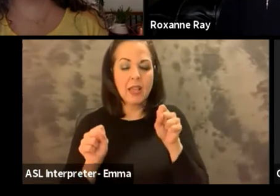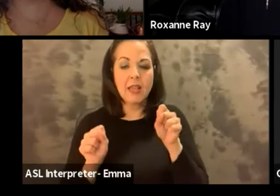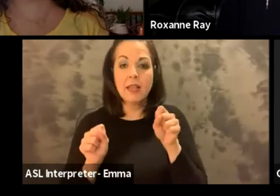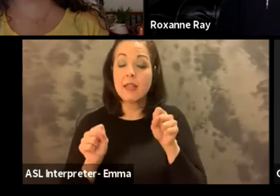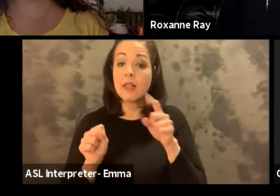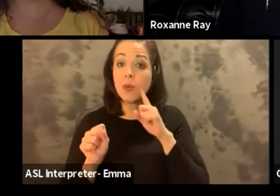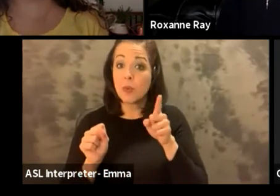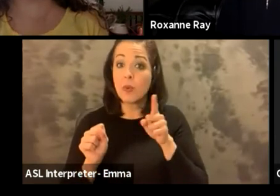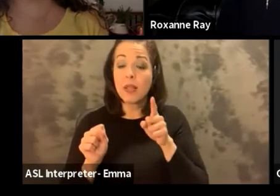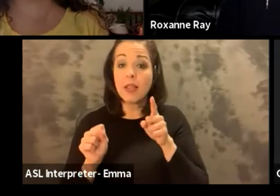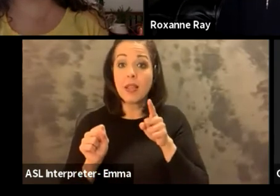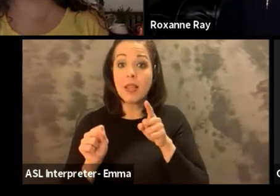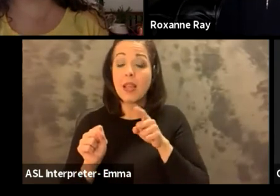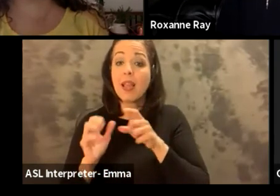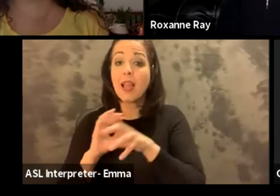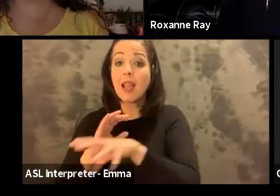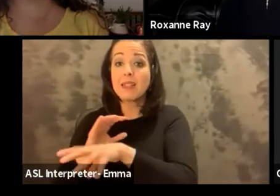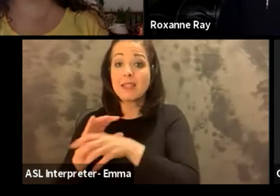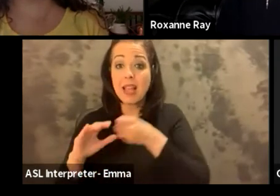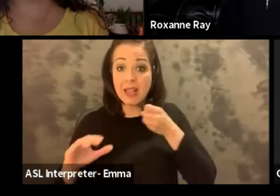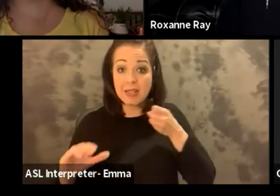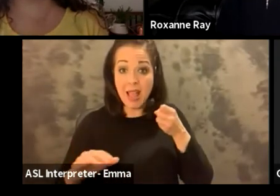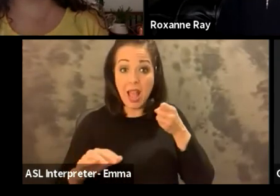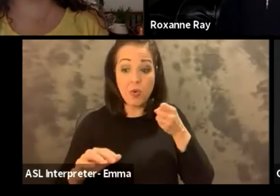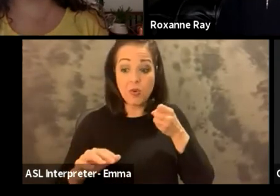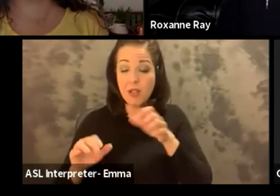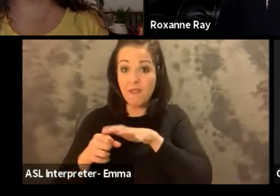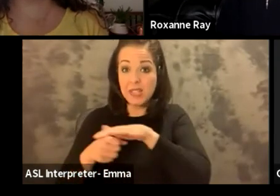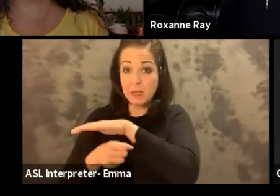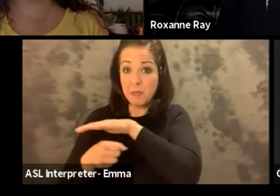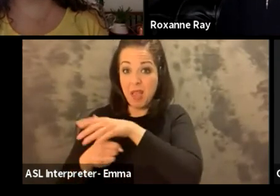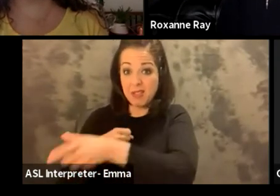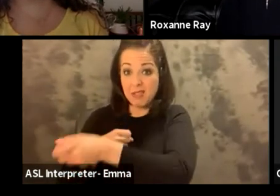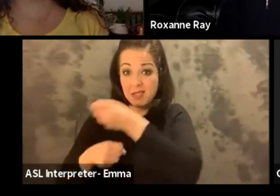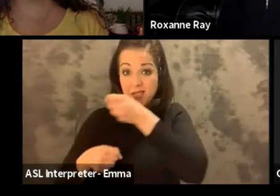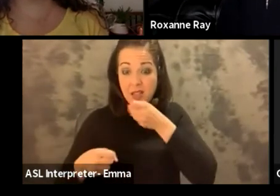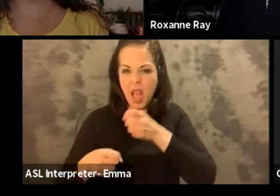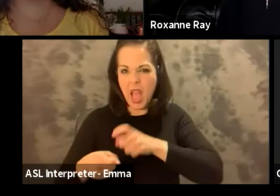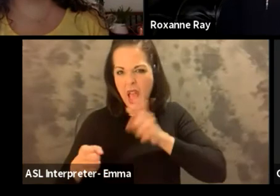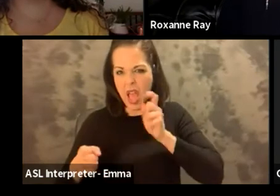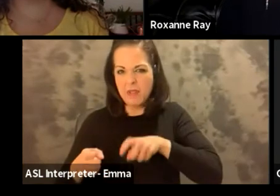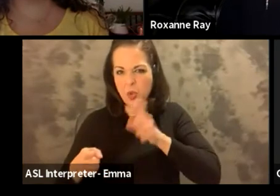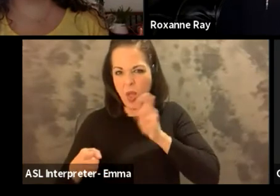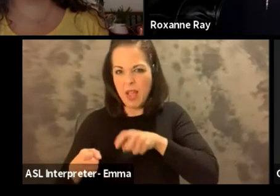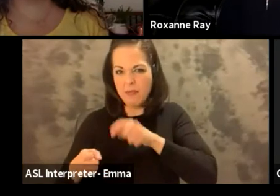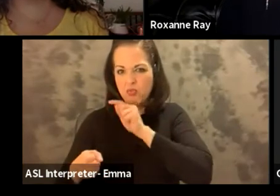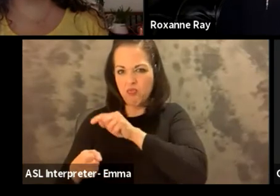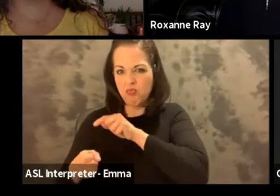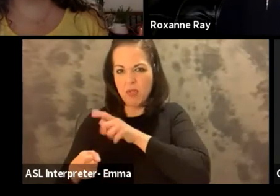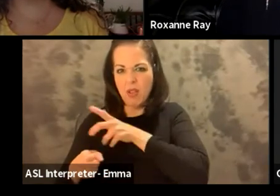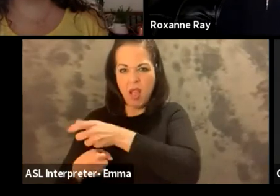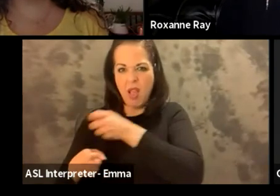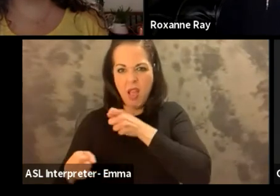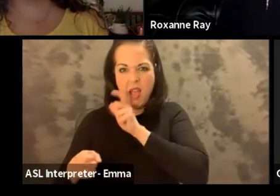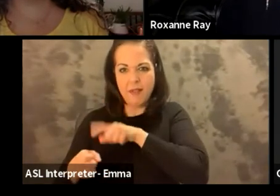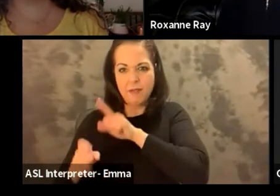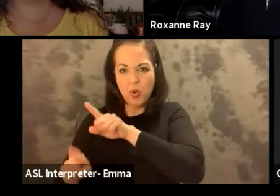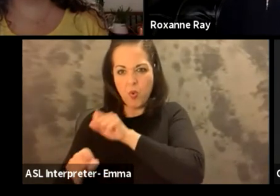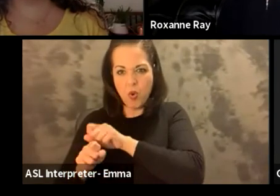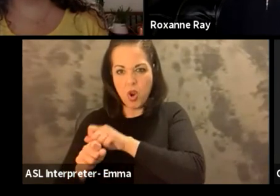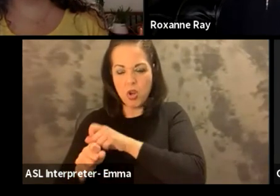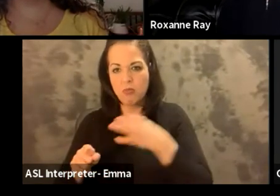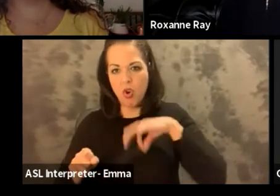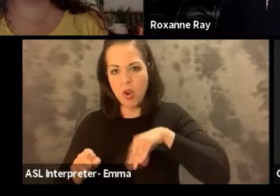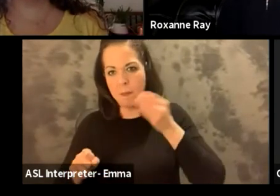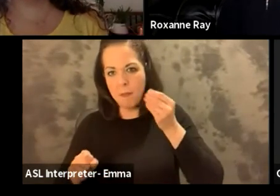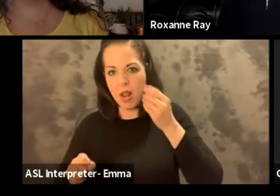taking us out of a space where there are have to's, like, oh, I have to go to work because I need to make money to